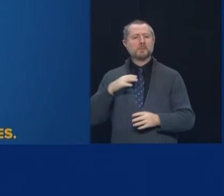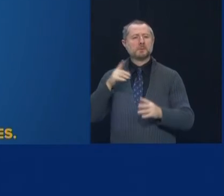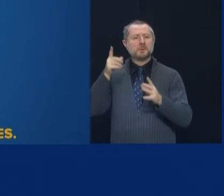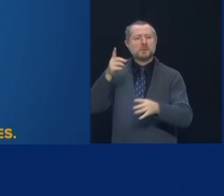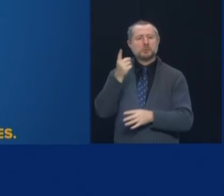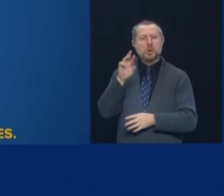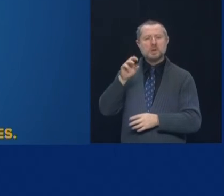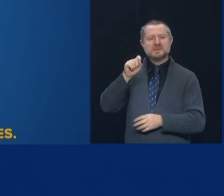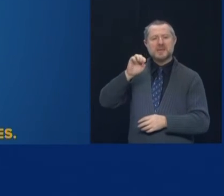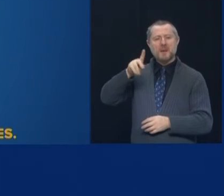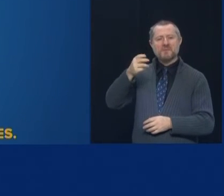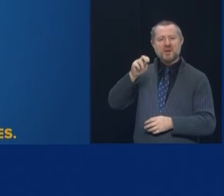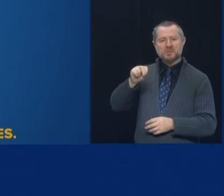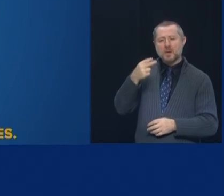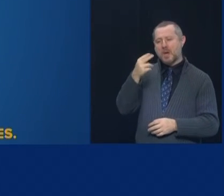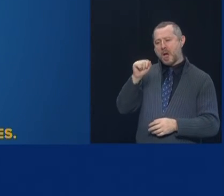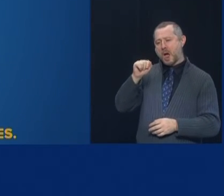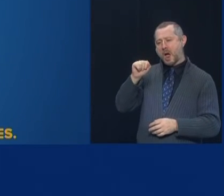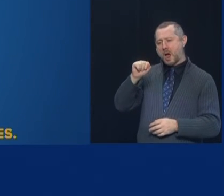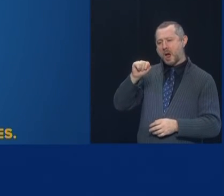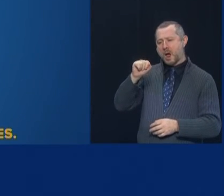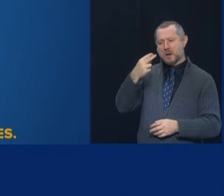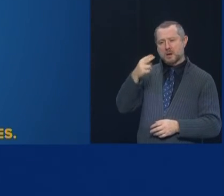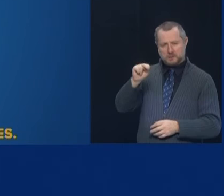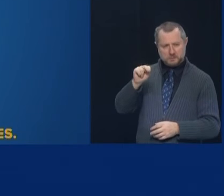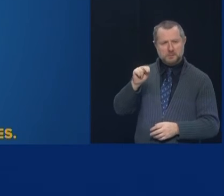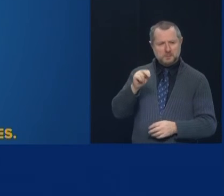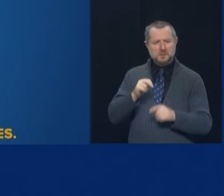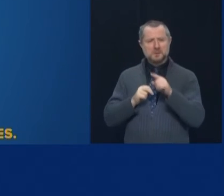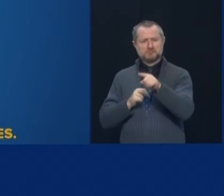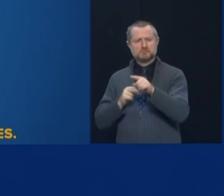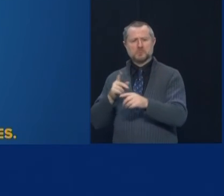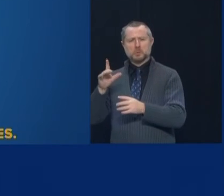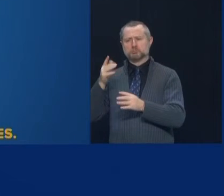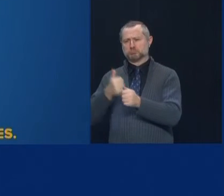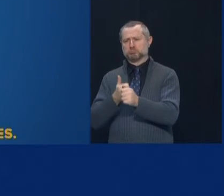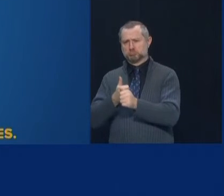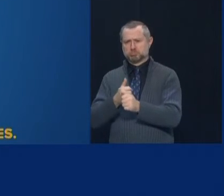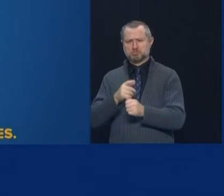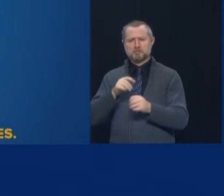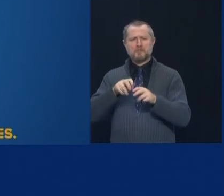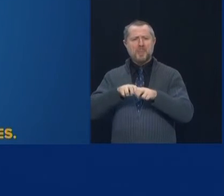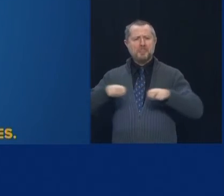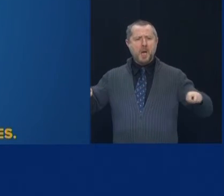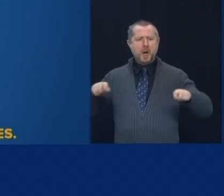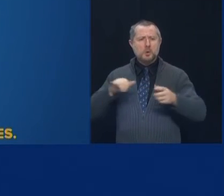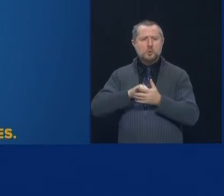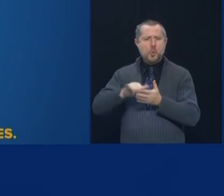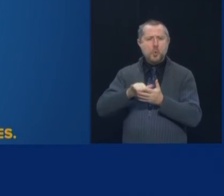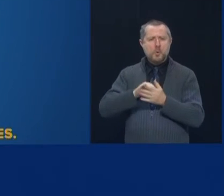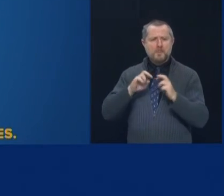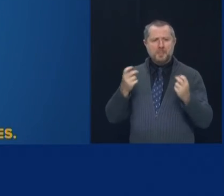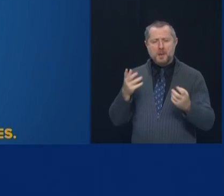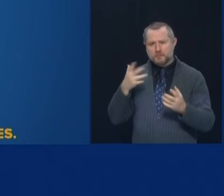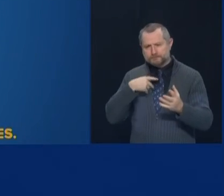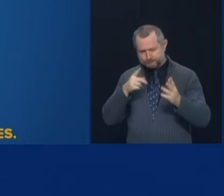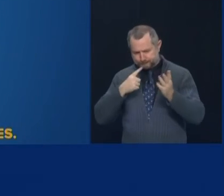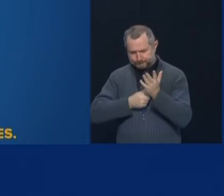We have a New York panel. The New York panel will review the FDA's